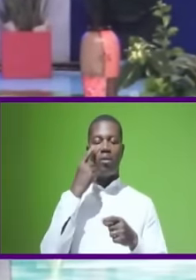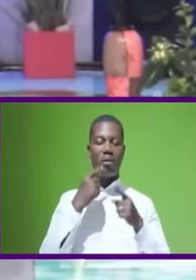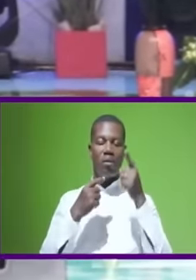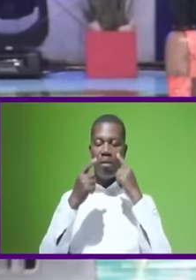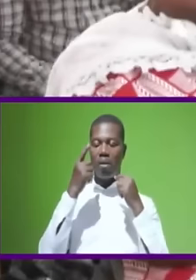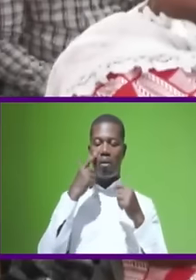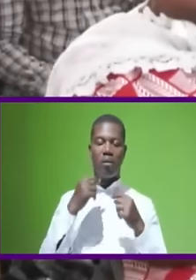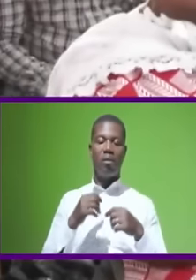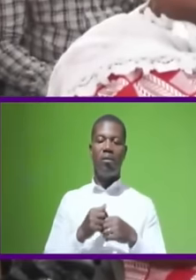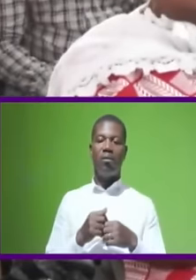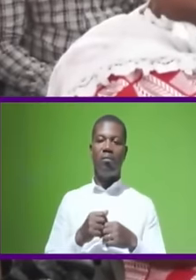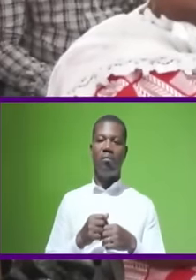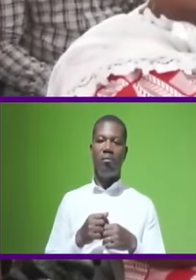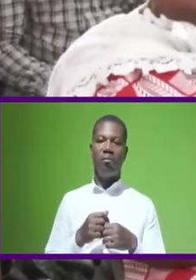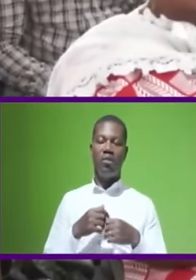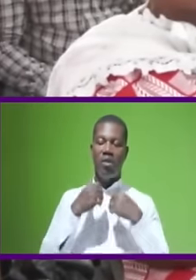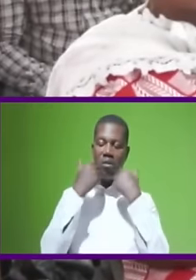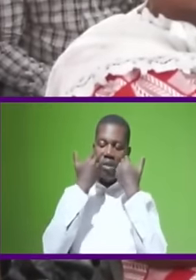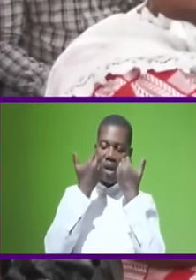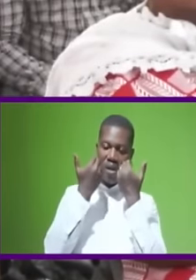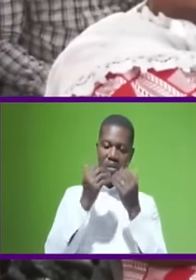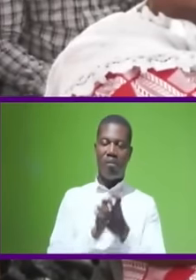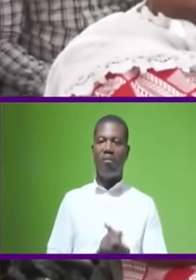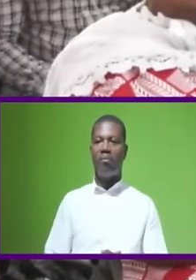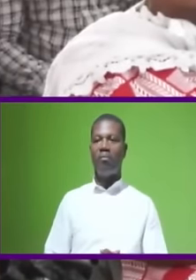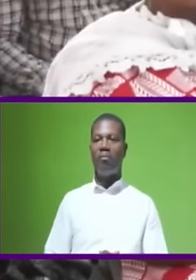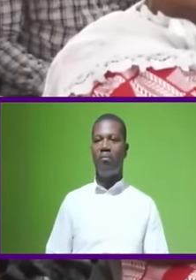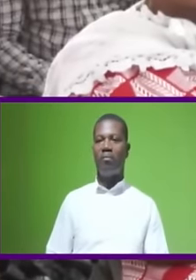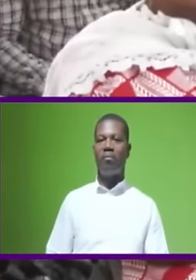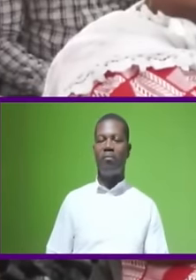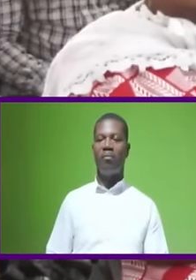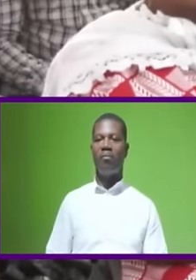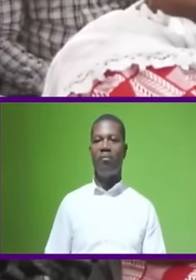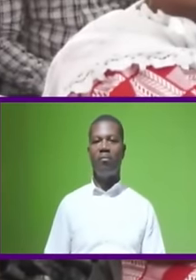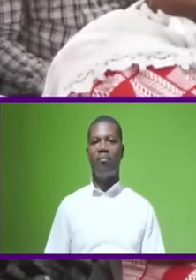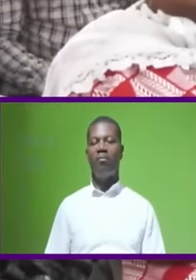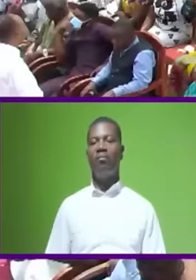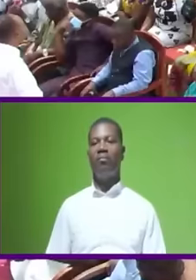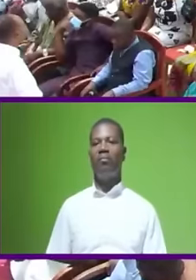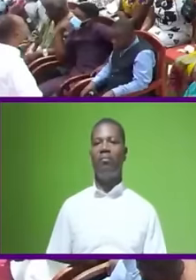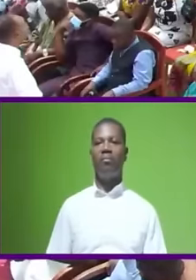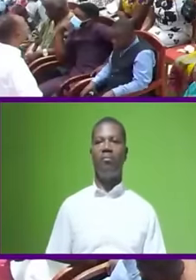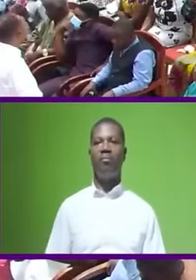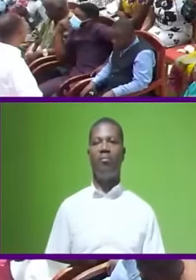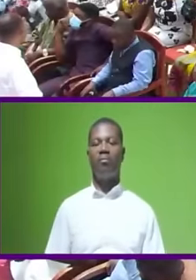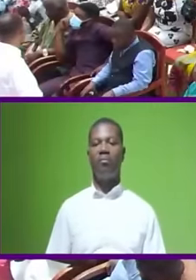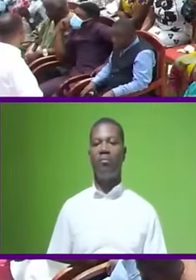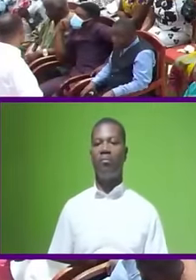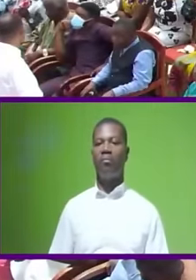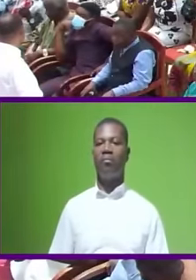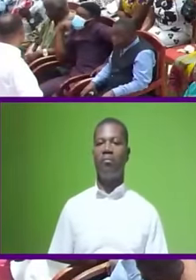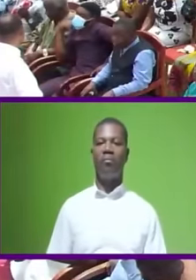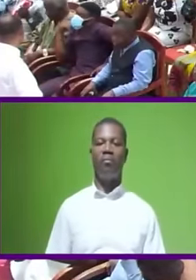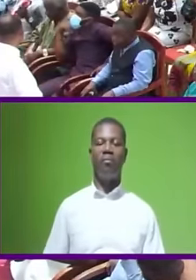Don't do that, because most of the times when you do so, you sadden my heart and then you make me weep or